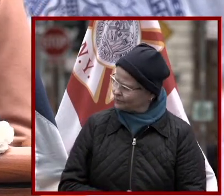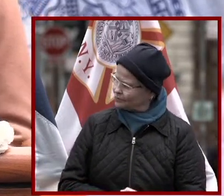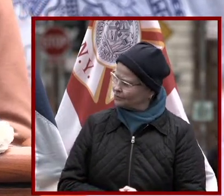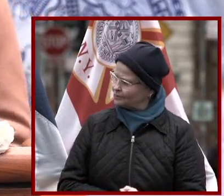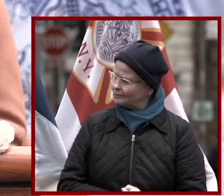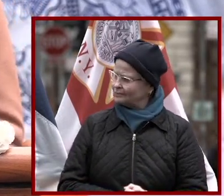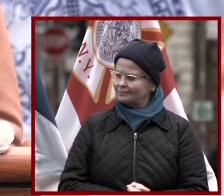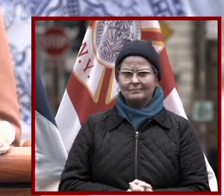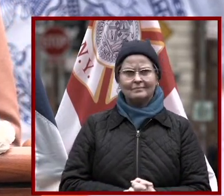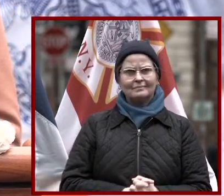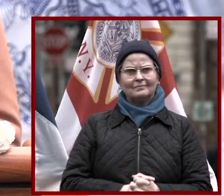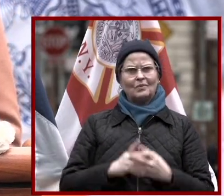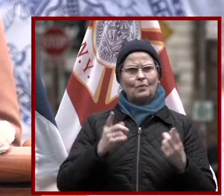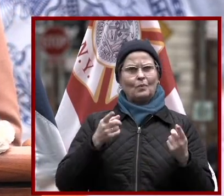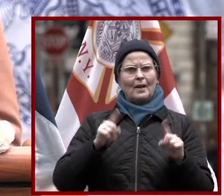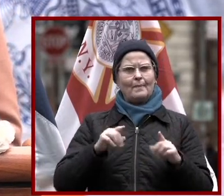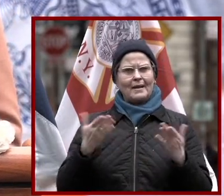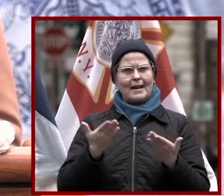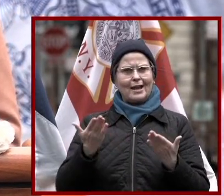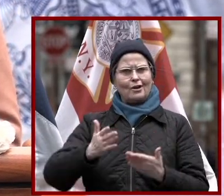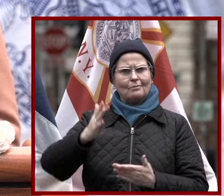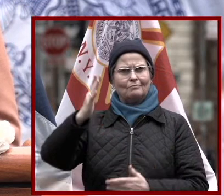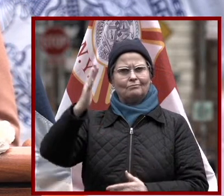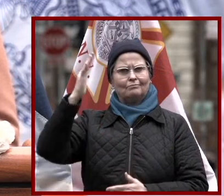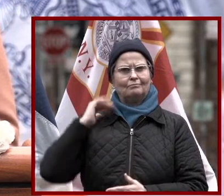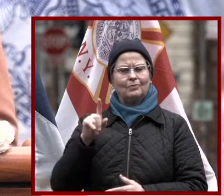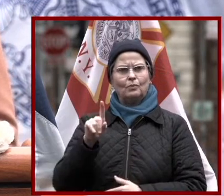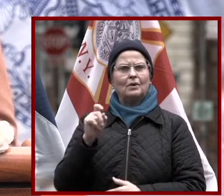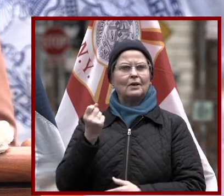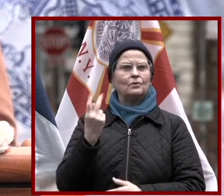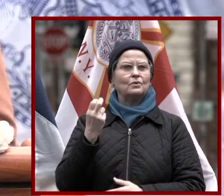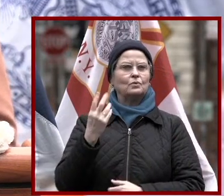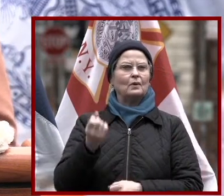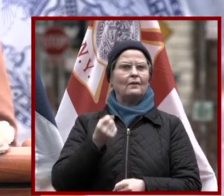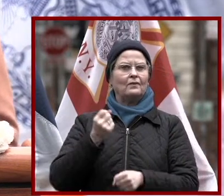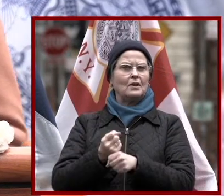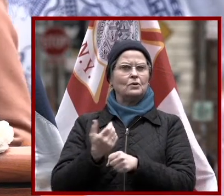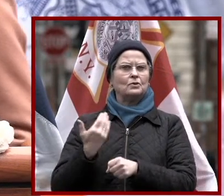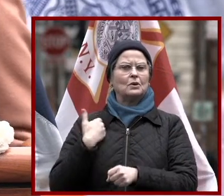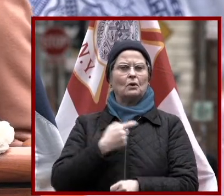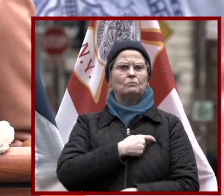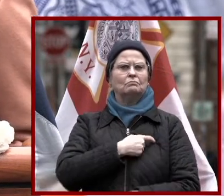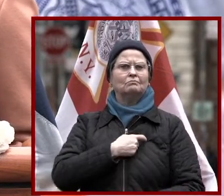The tragedy that occurred here 112 years ago,